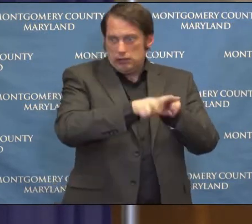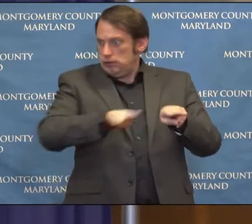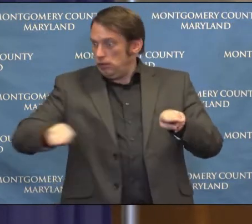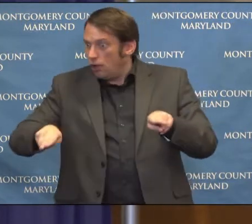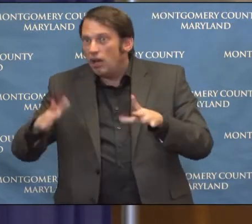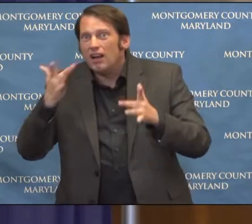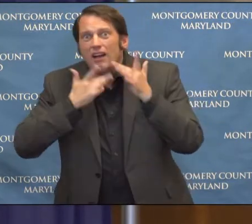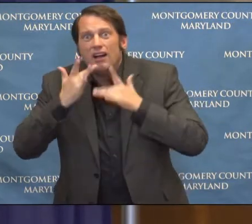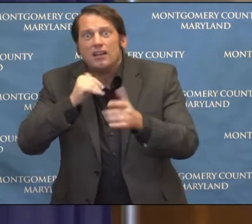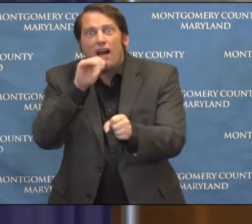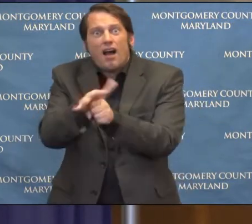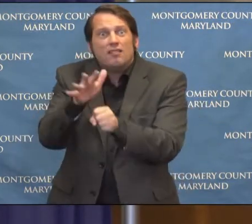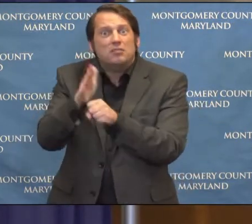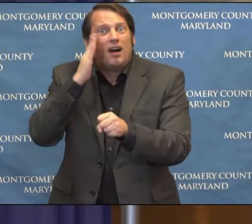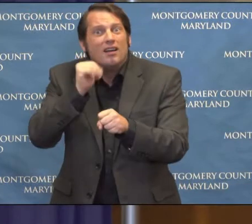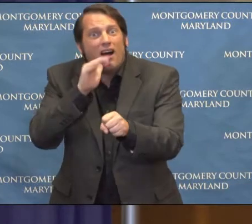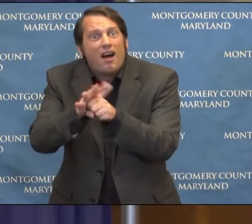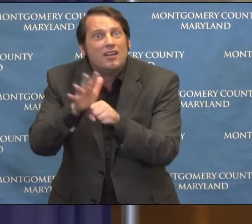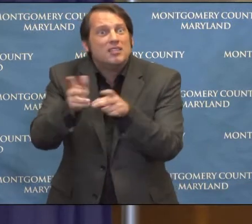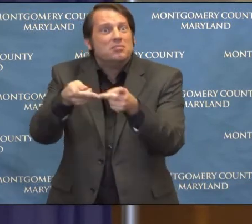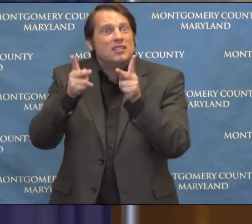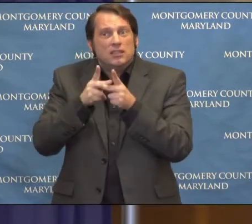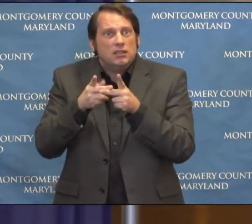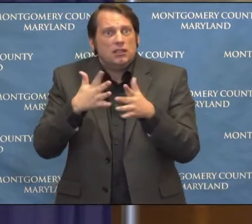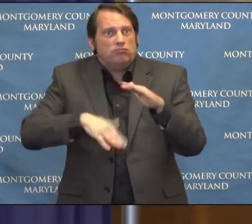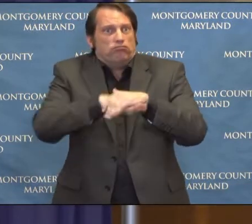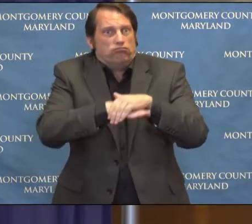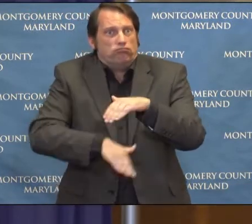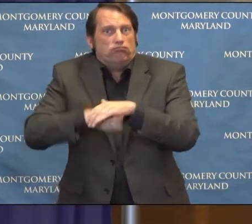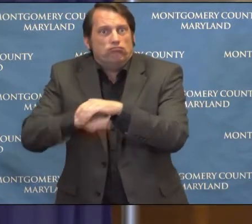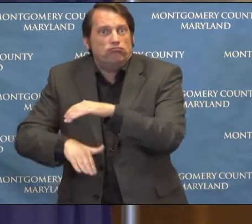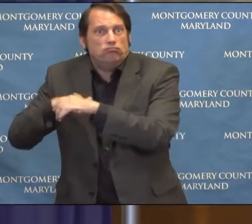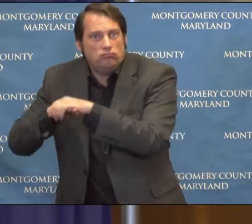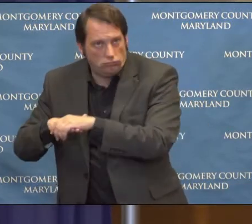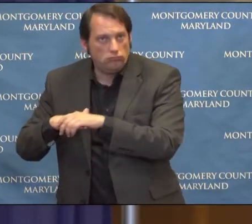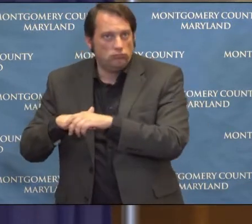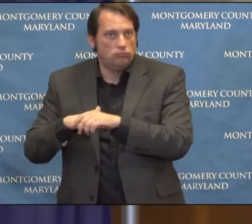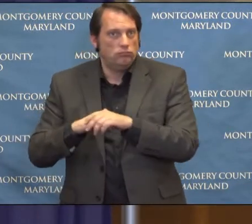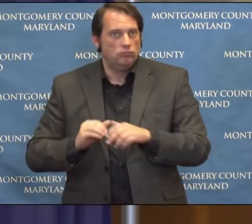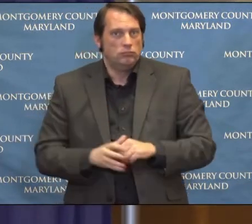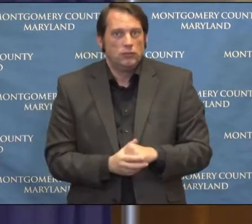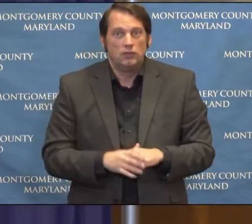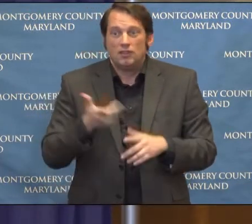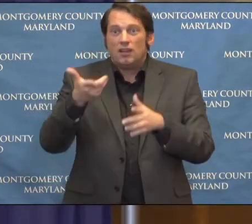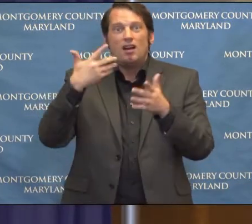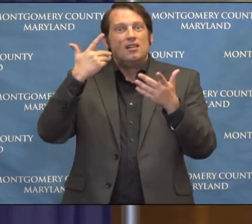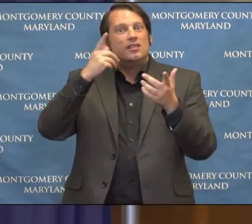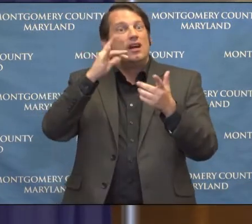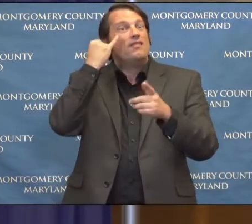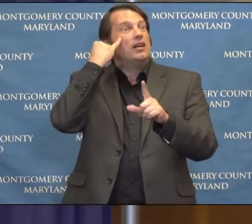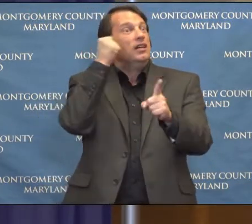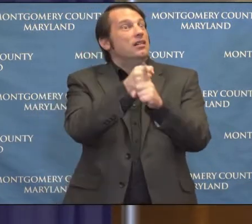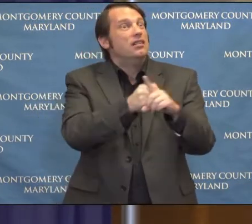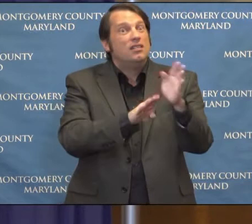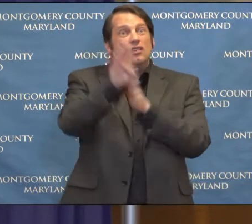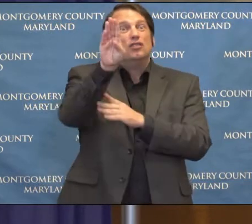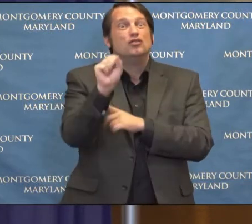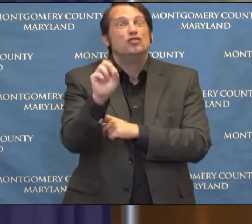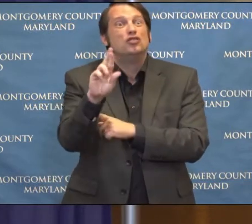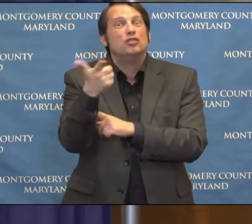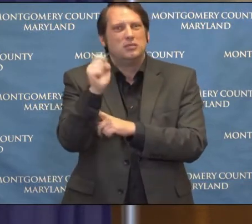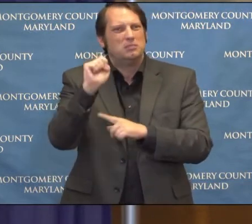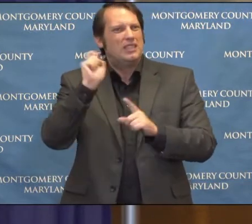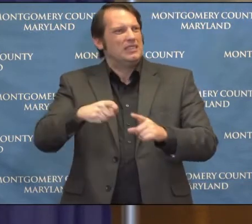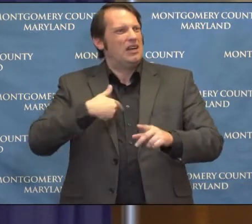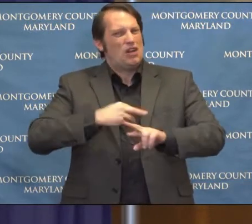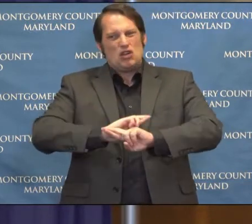work with the hospitals to identify and make sure that we have enough bed space, staffing, equipment, critical care,